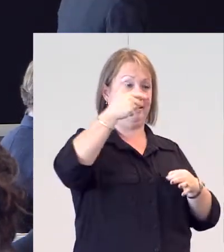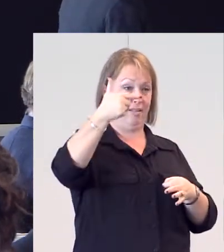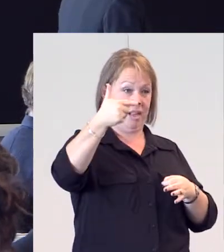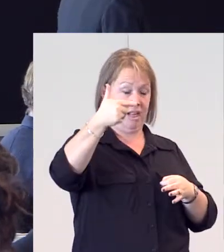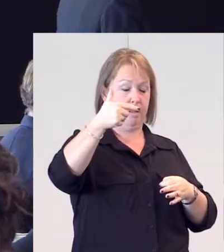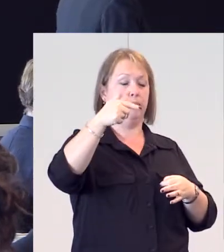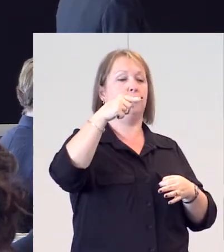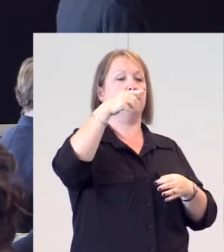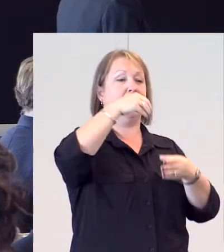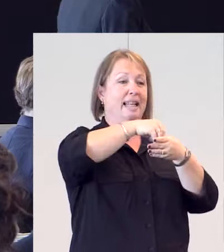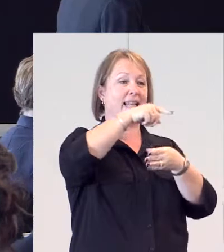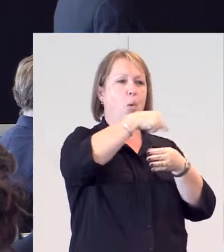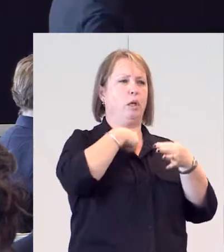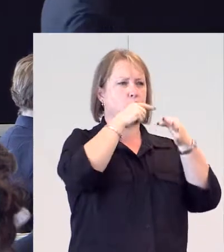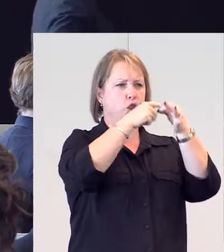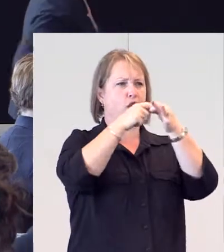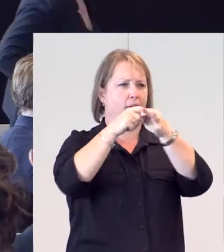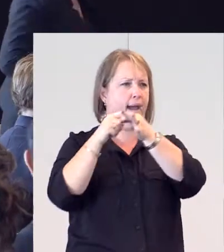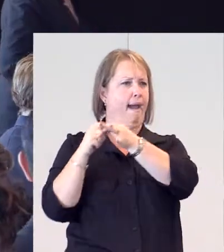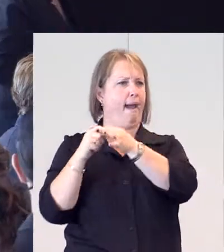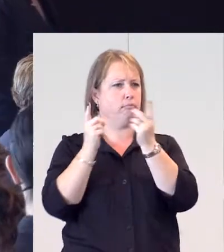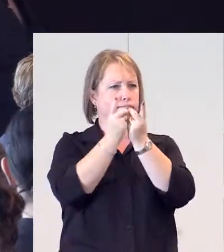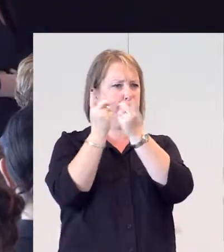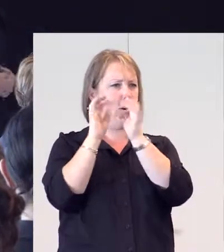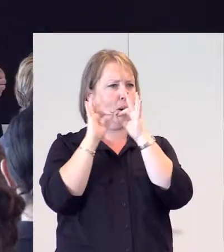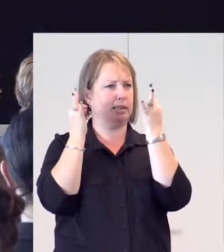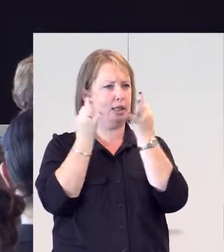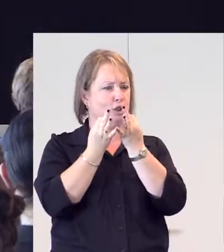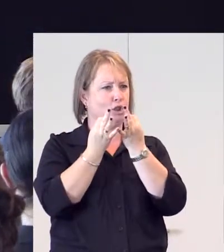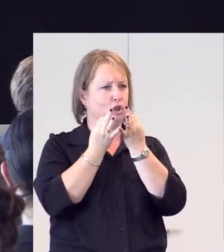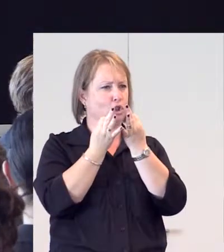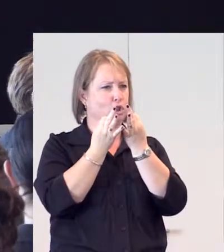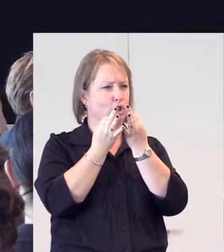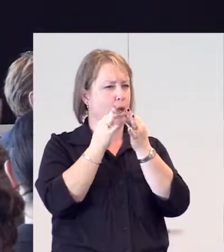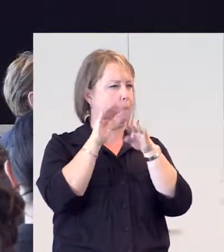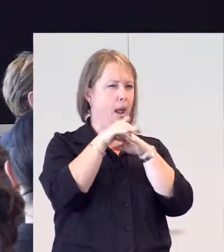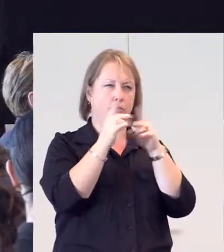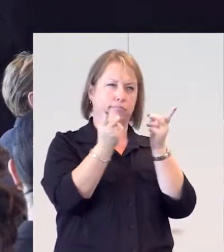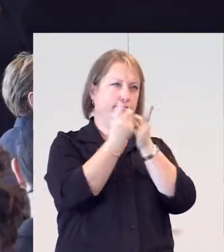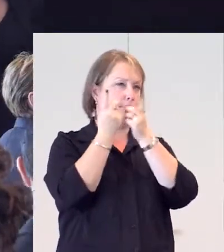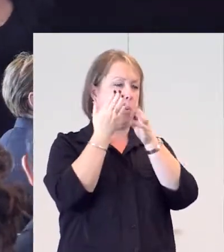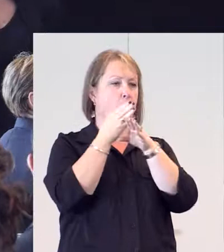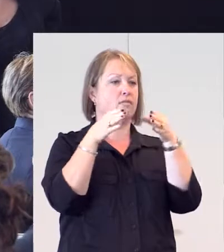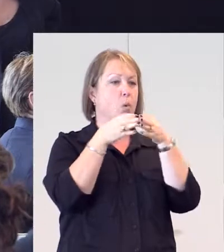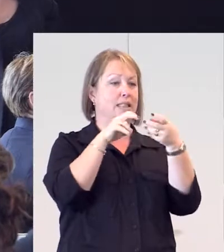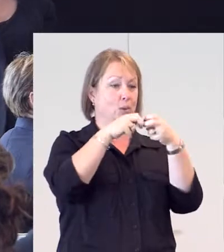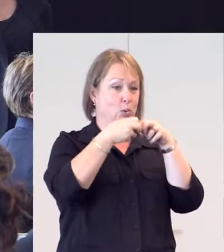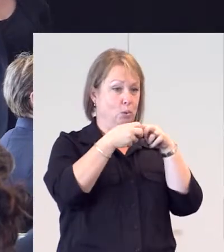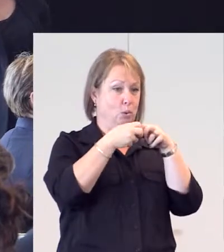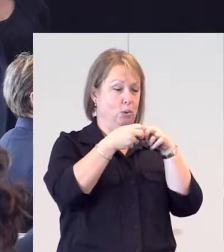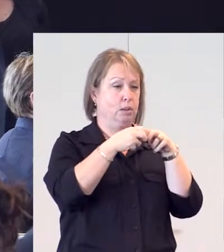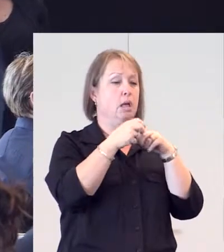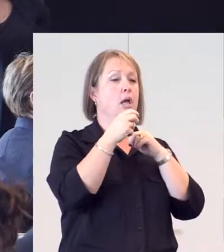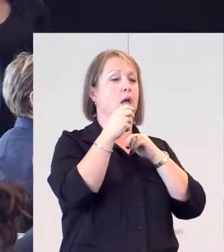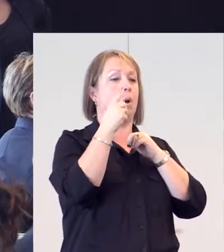that, we surveyed a number of organisations around a whole range of workforce issues. One